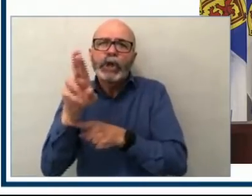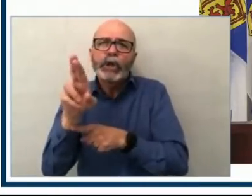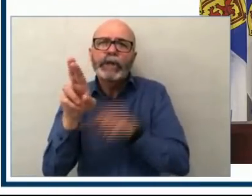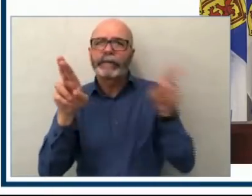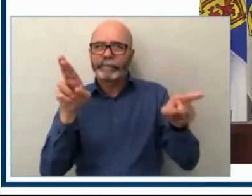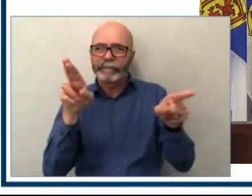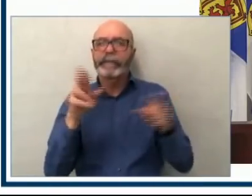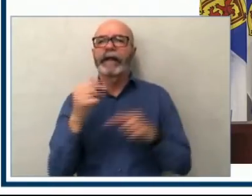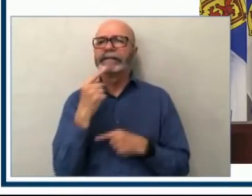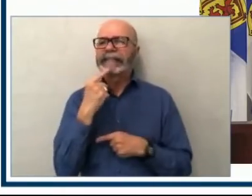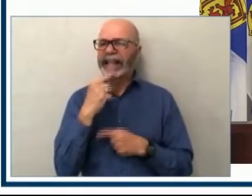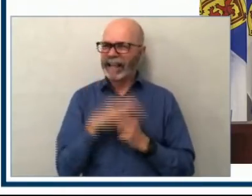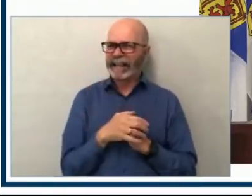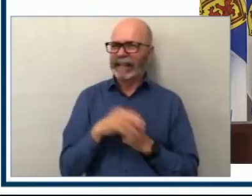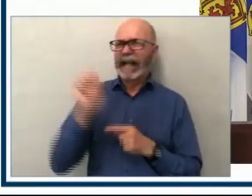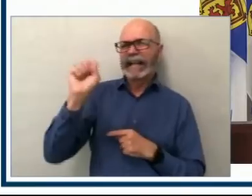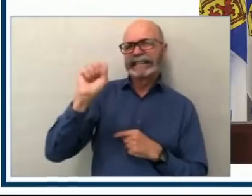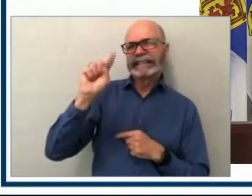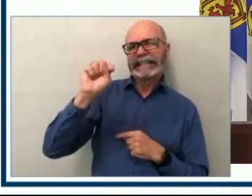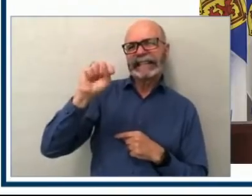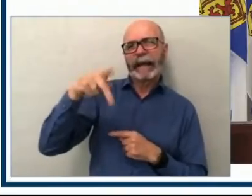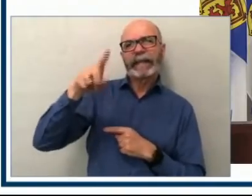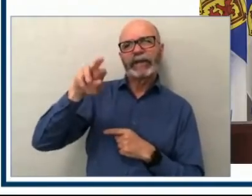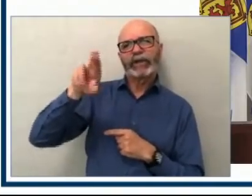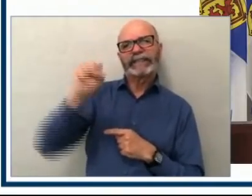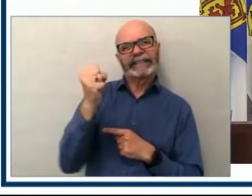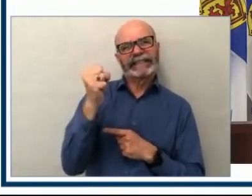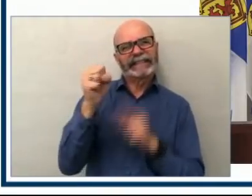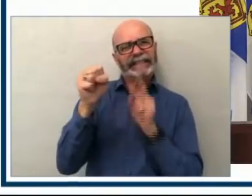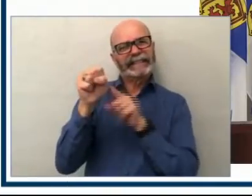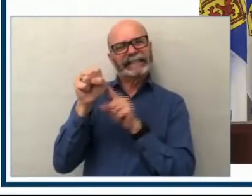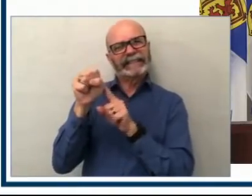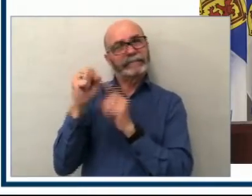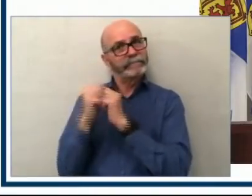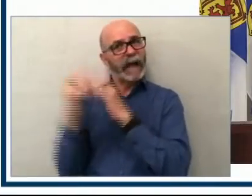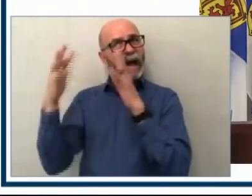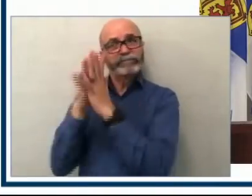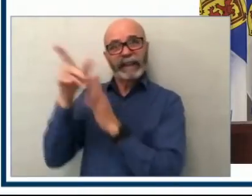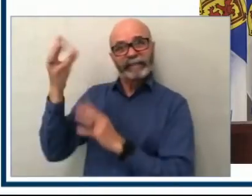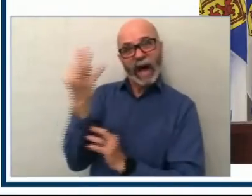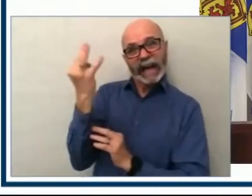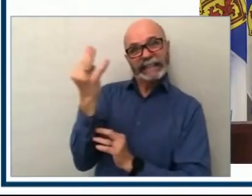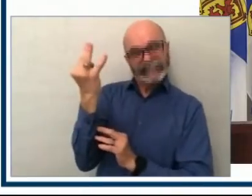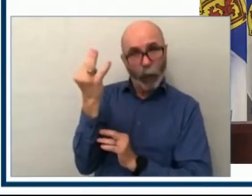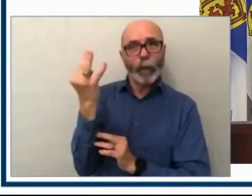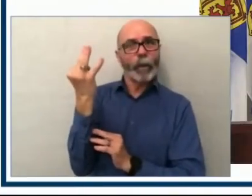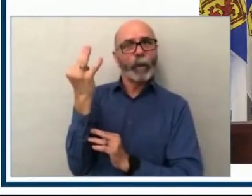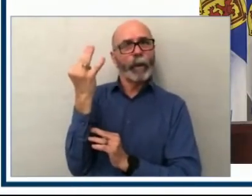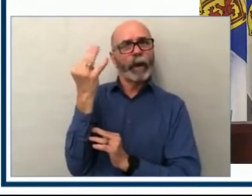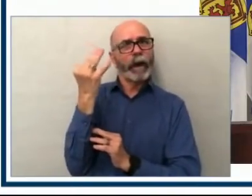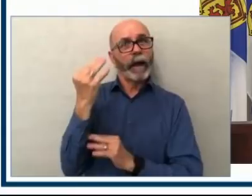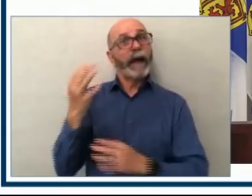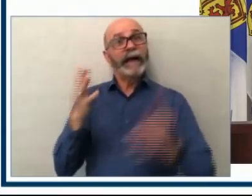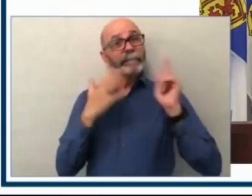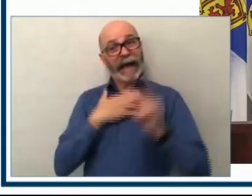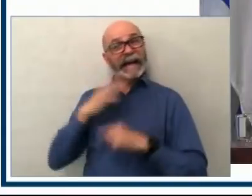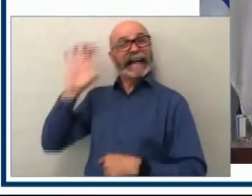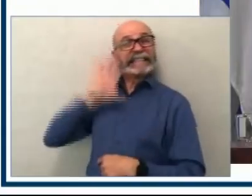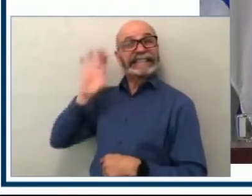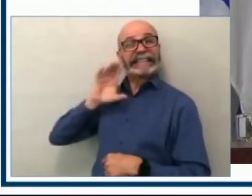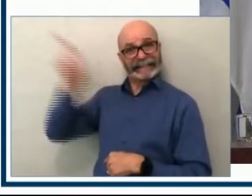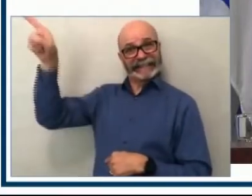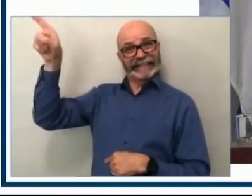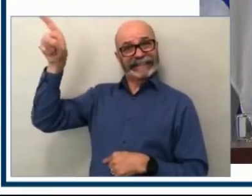Peter's. St. Peter's on Friday, and then in Port I Hawkesbury. want to remind all of my cousins from down on Lower Lordways to make sure that you go in